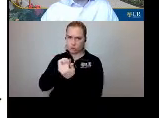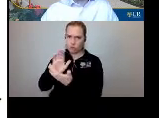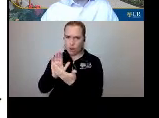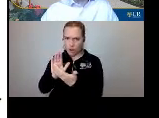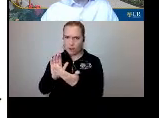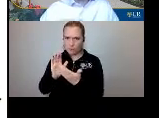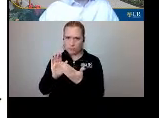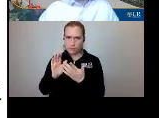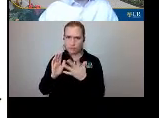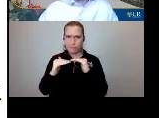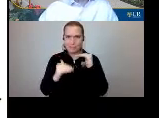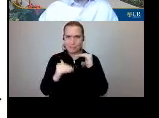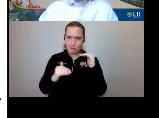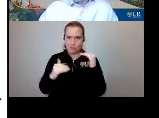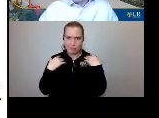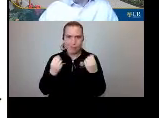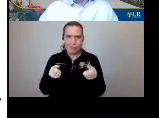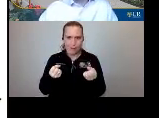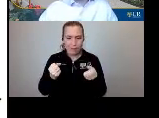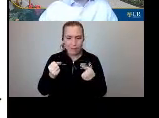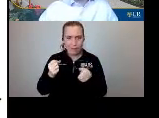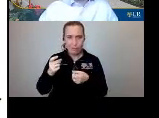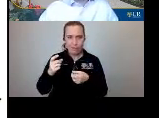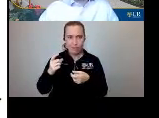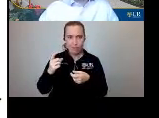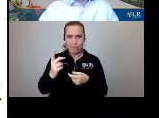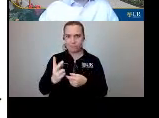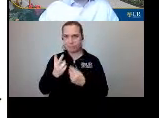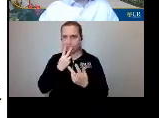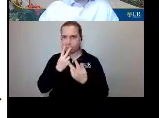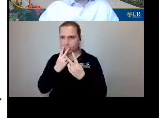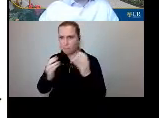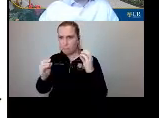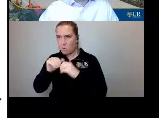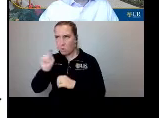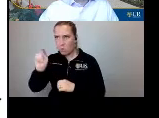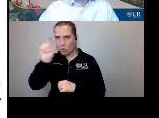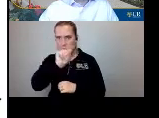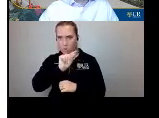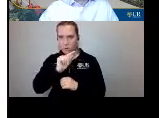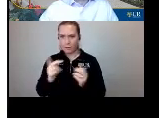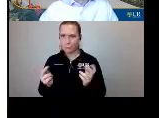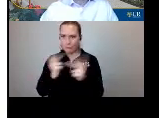of health with high smoking rates in our surrounding counties in upstate New York.